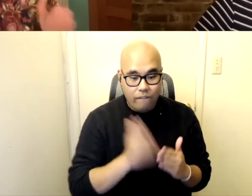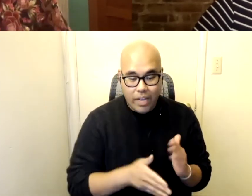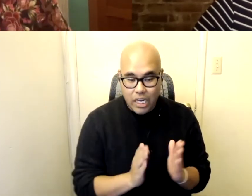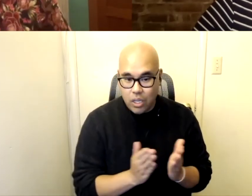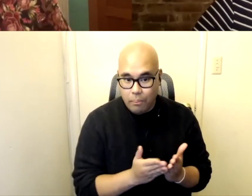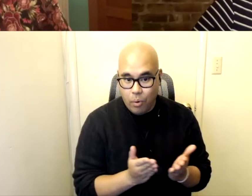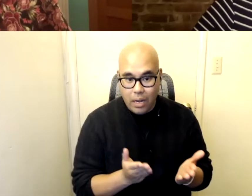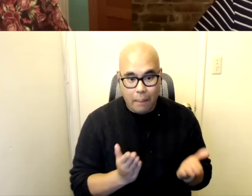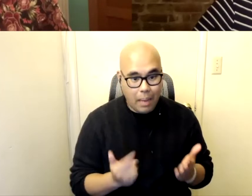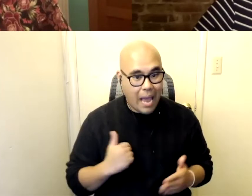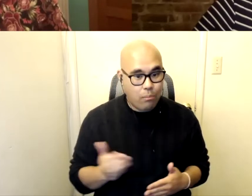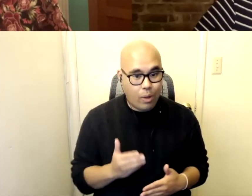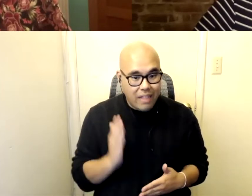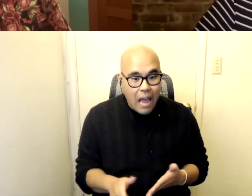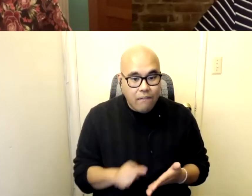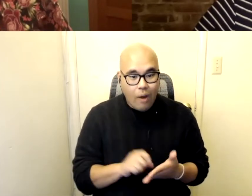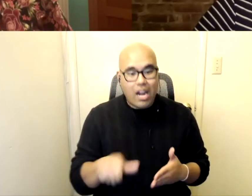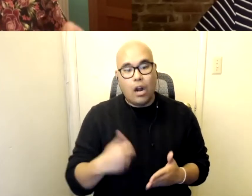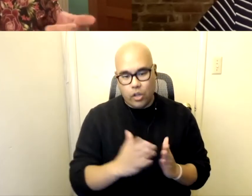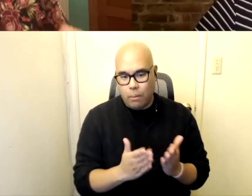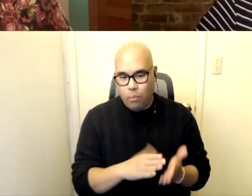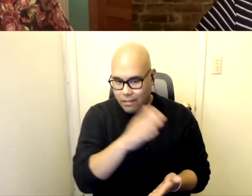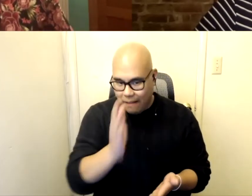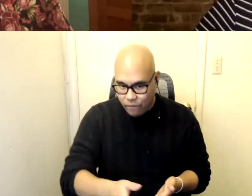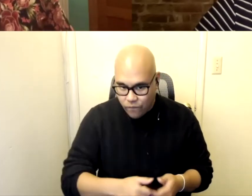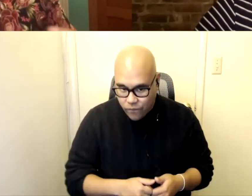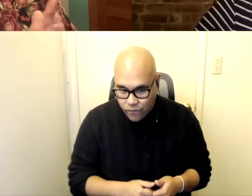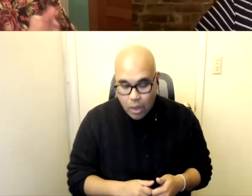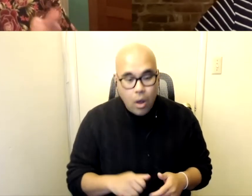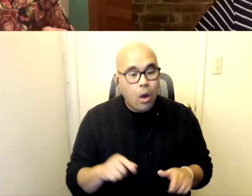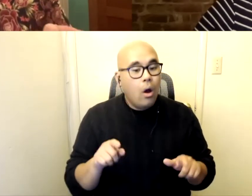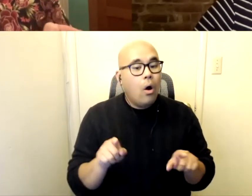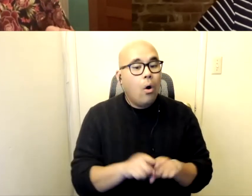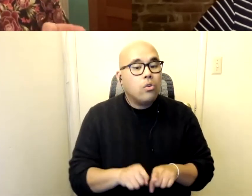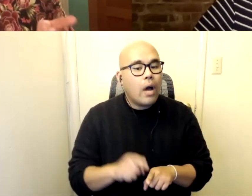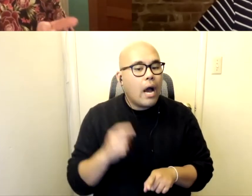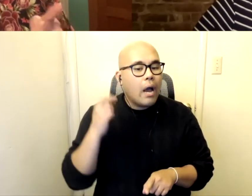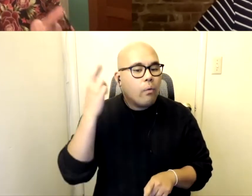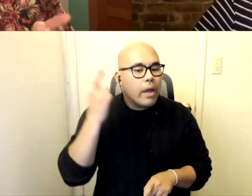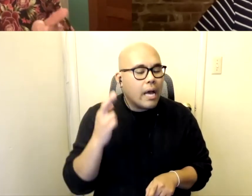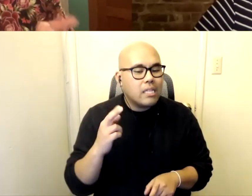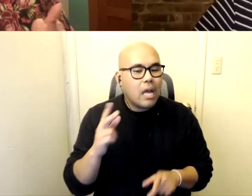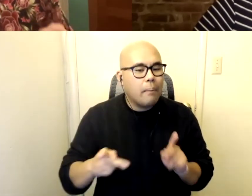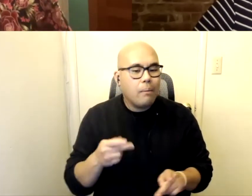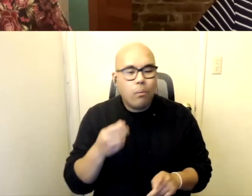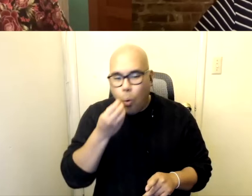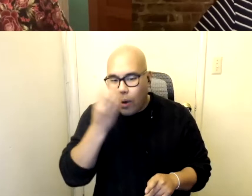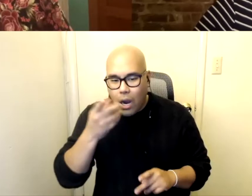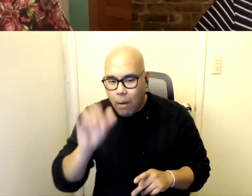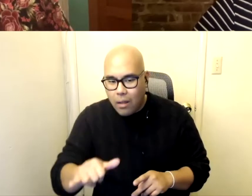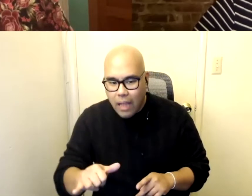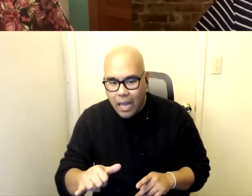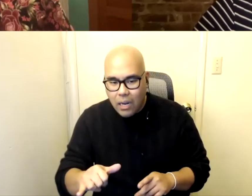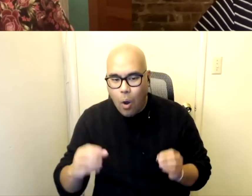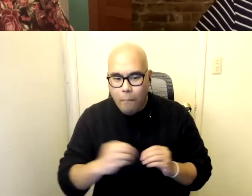I might not ever write another book. But I also realized that nobody would care about that as much as I did.